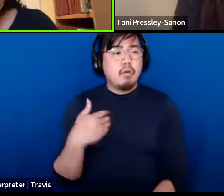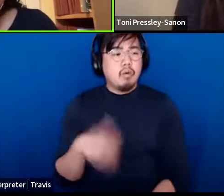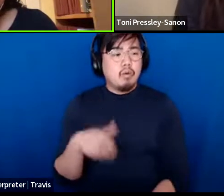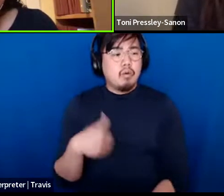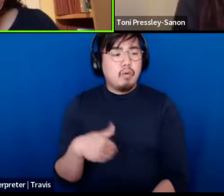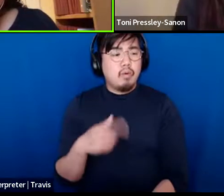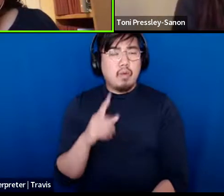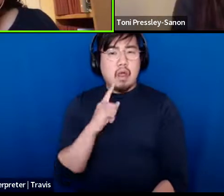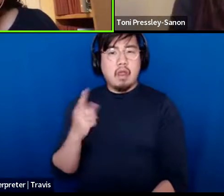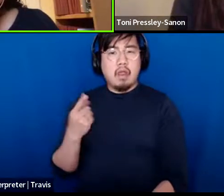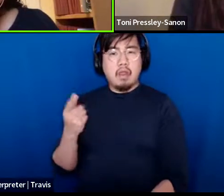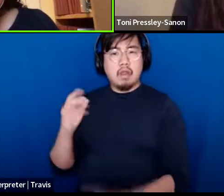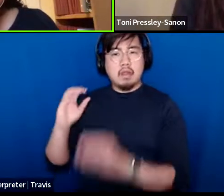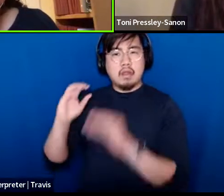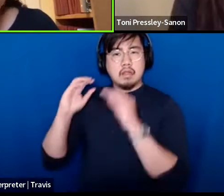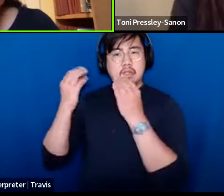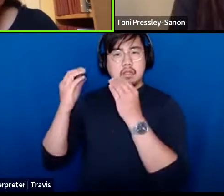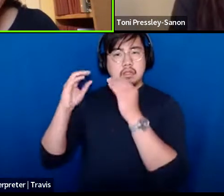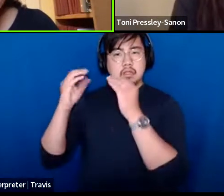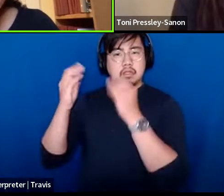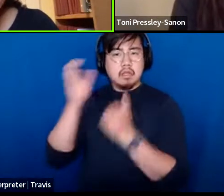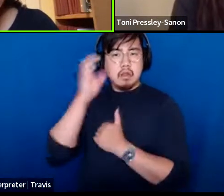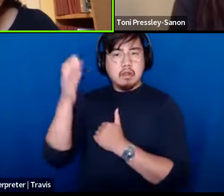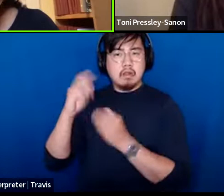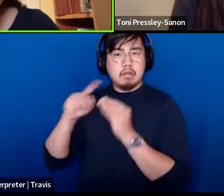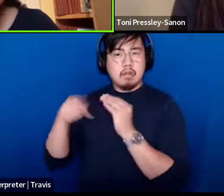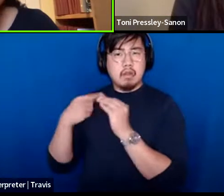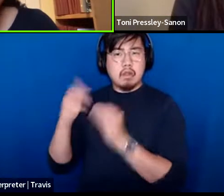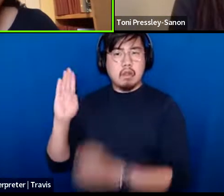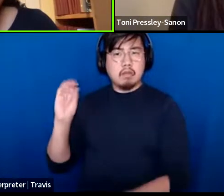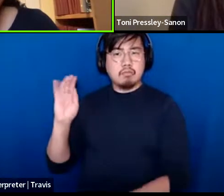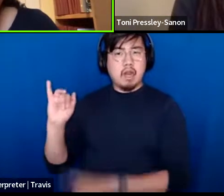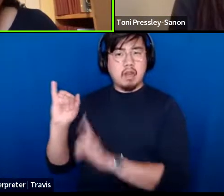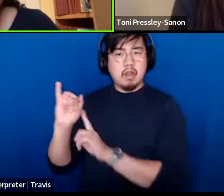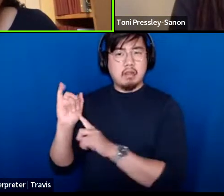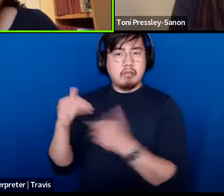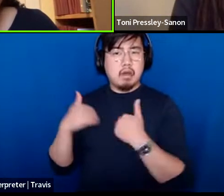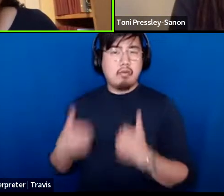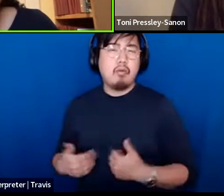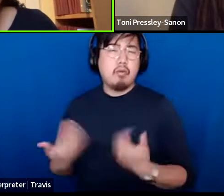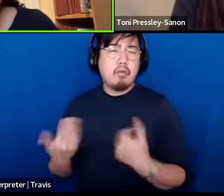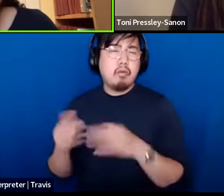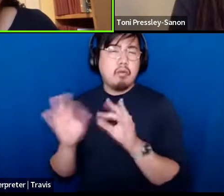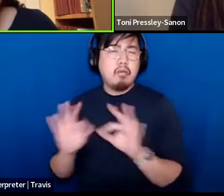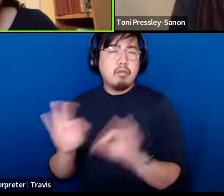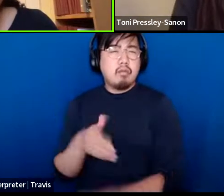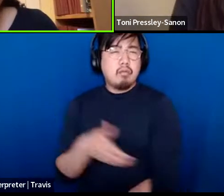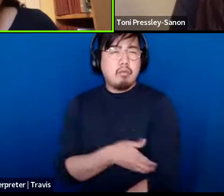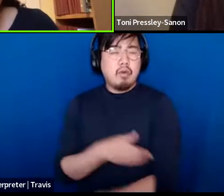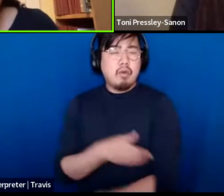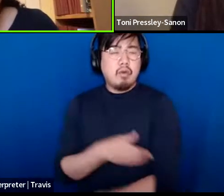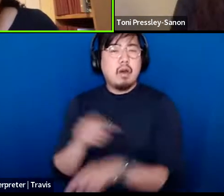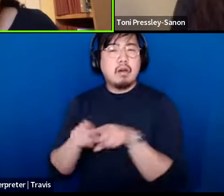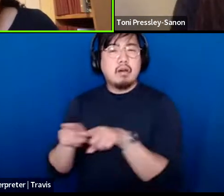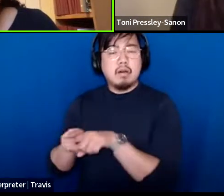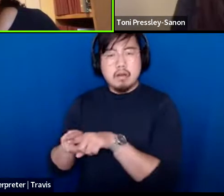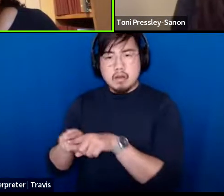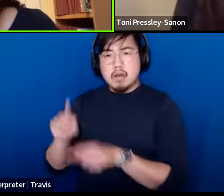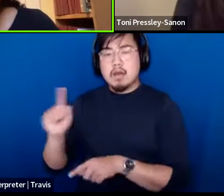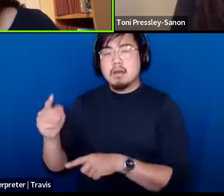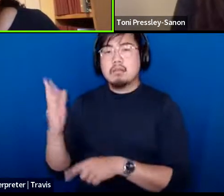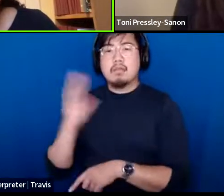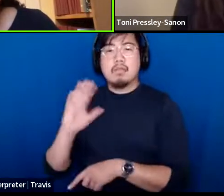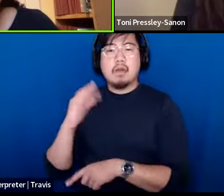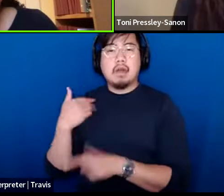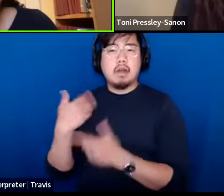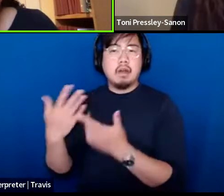body, how powerful it is. And in the midst of it, I took a course on the Satipatthana Sutta. And that was